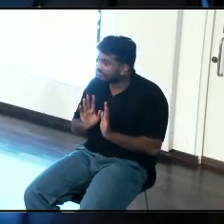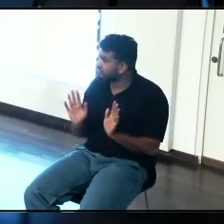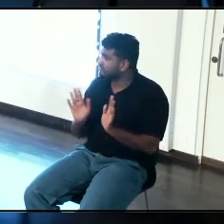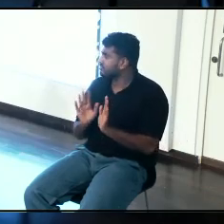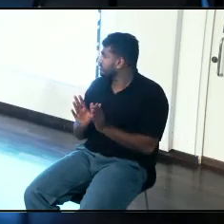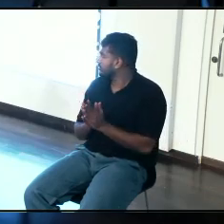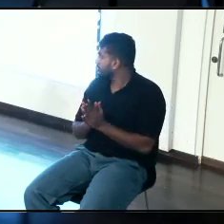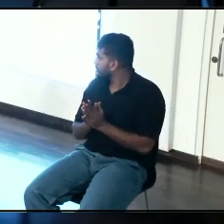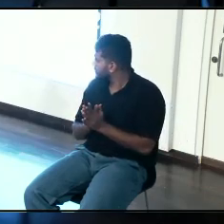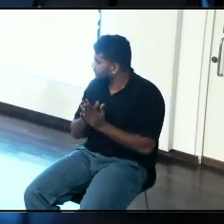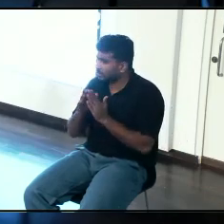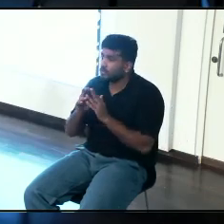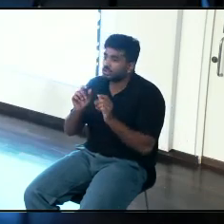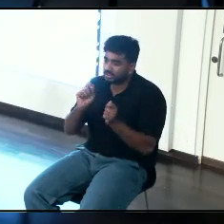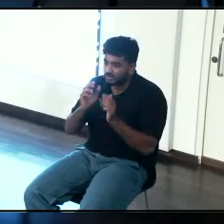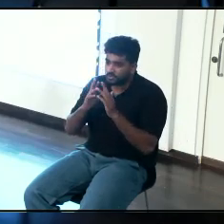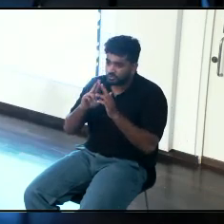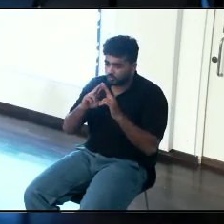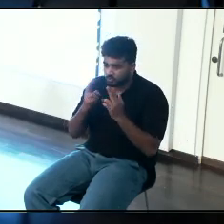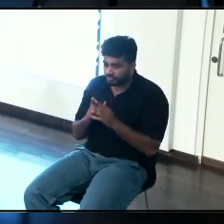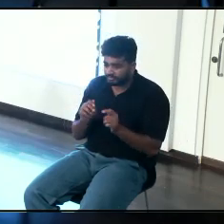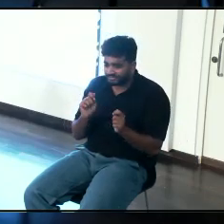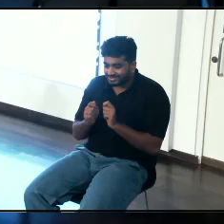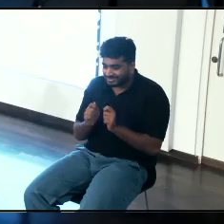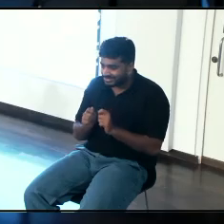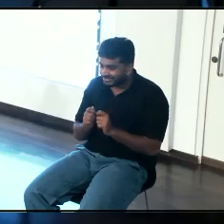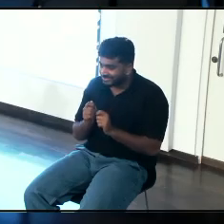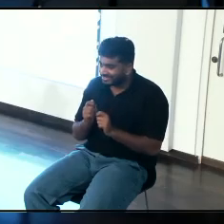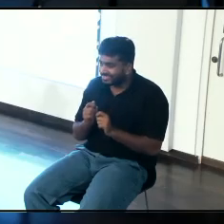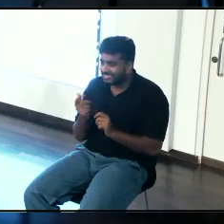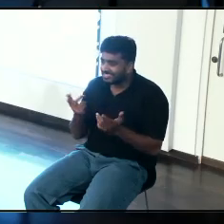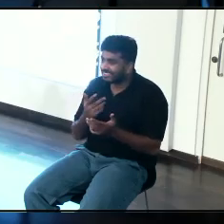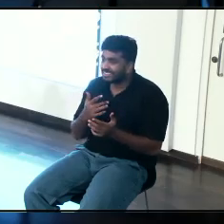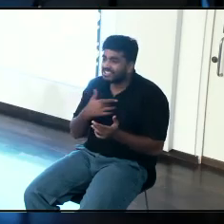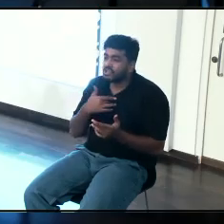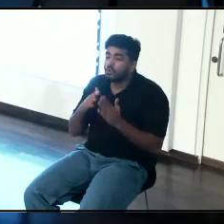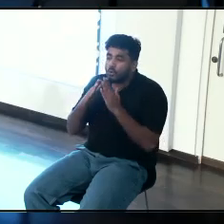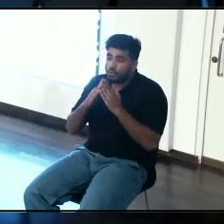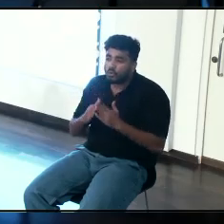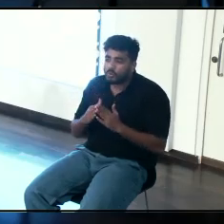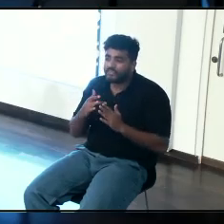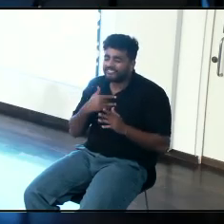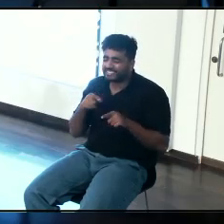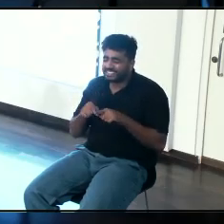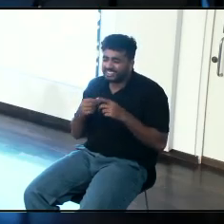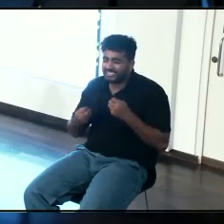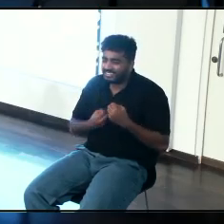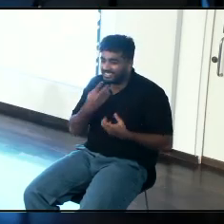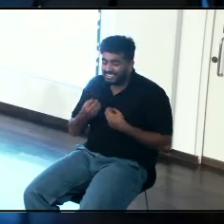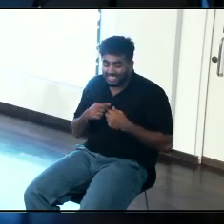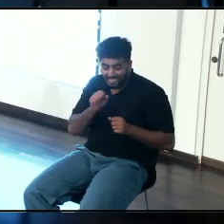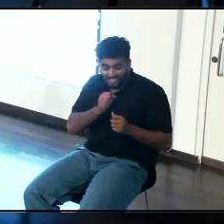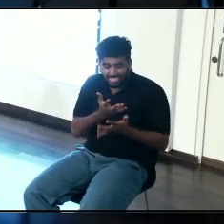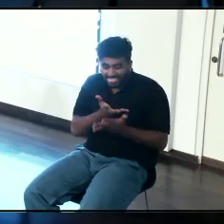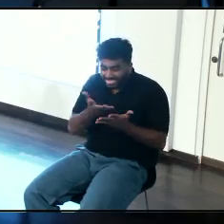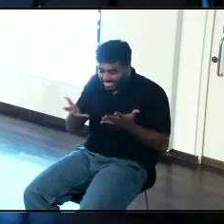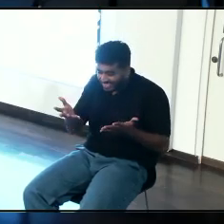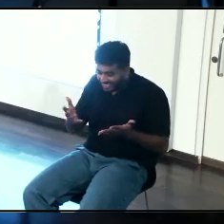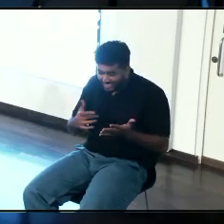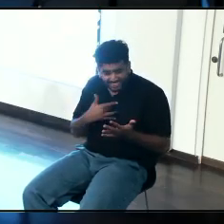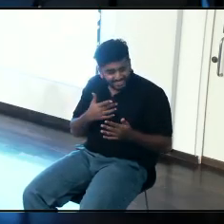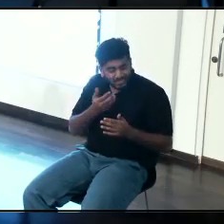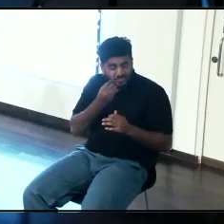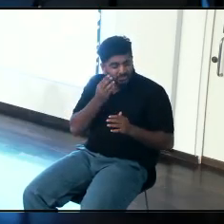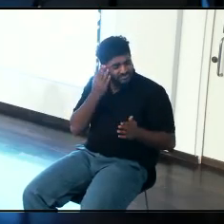you rearrange their room, home it's a feeling, it's an emotion, it's your things, it's what you're familiar